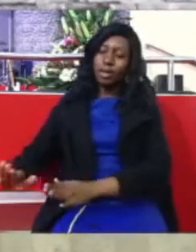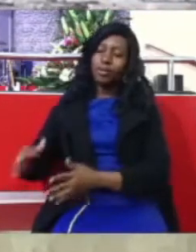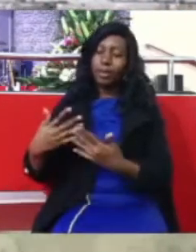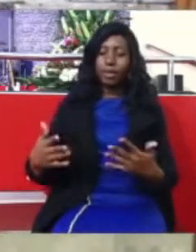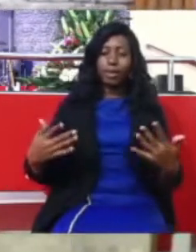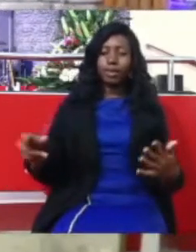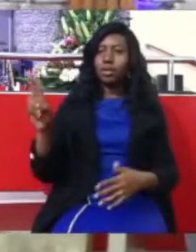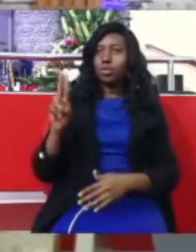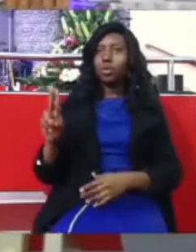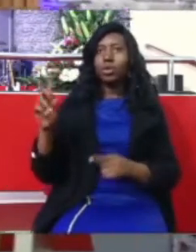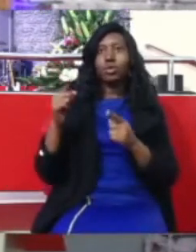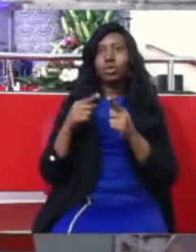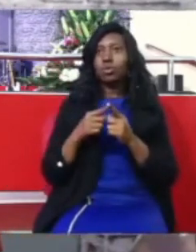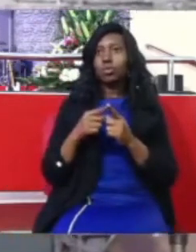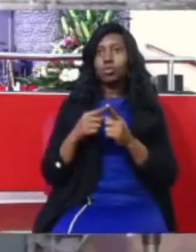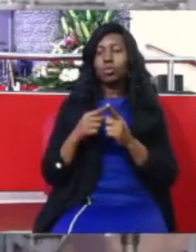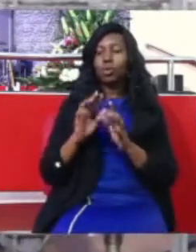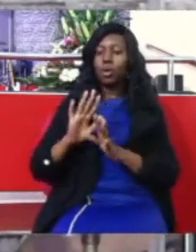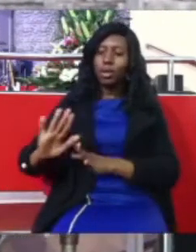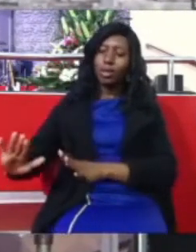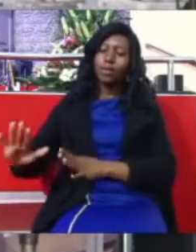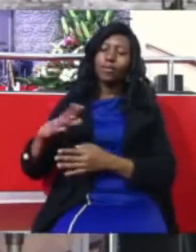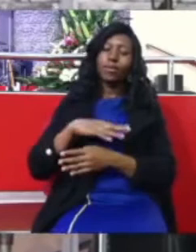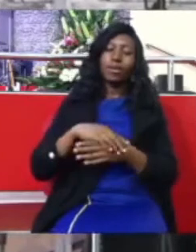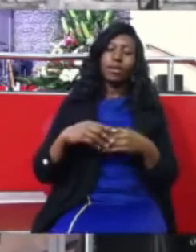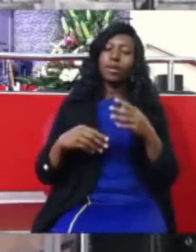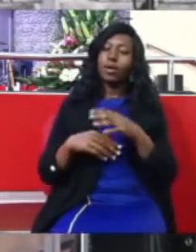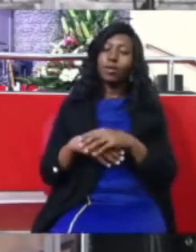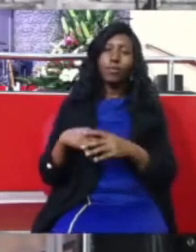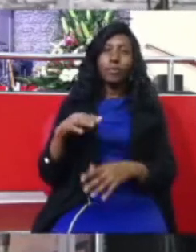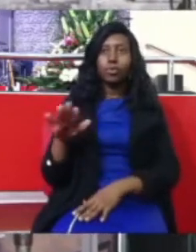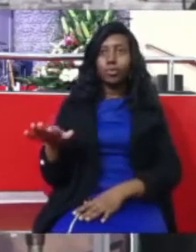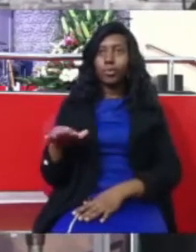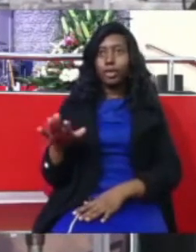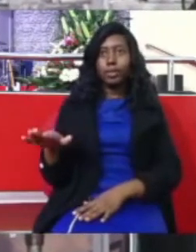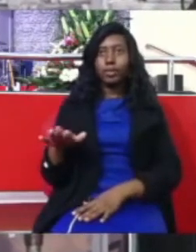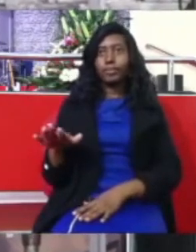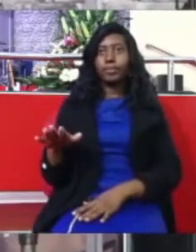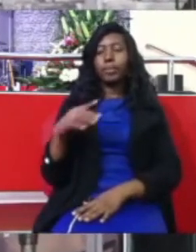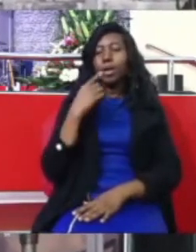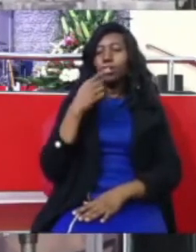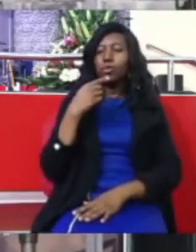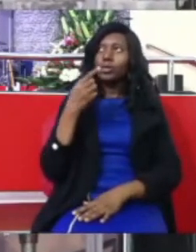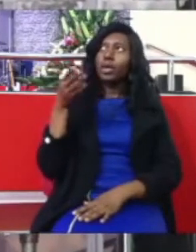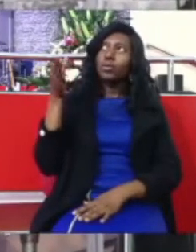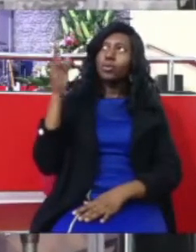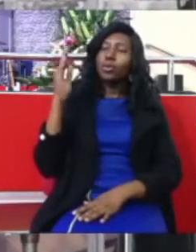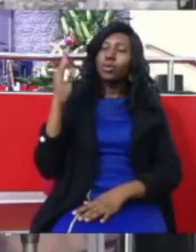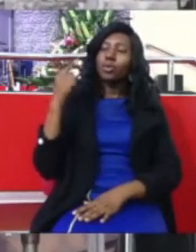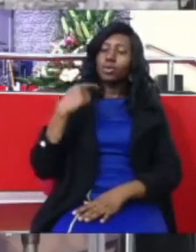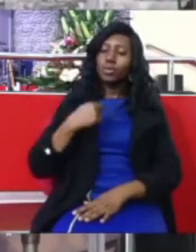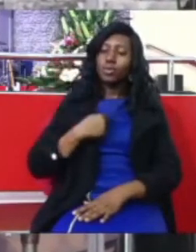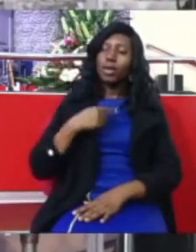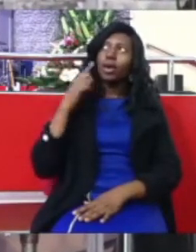away from the comfort zone until you're saying, Lord, it is me and you. I am not settling